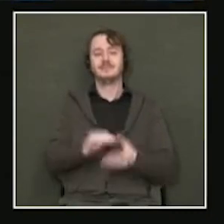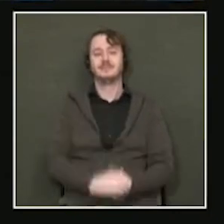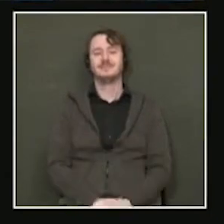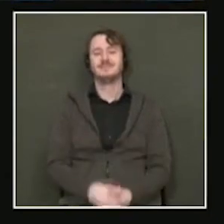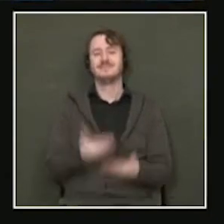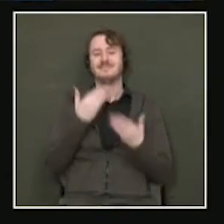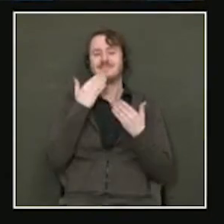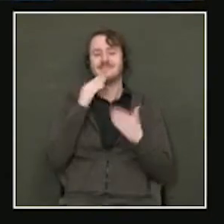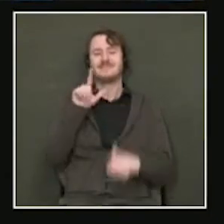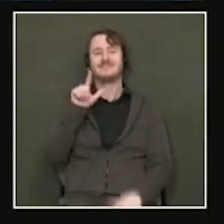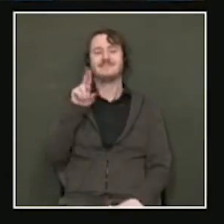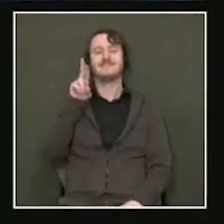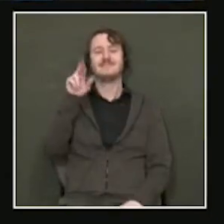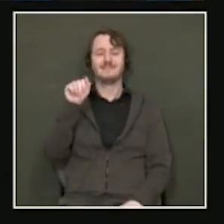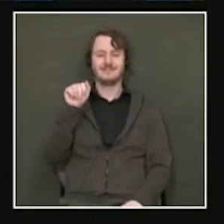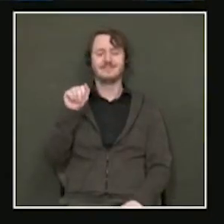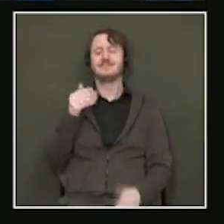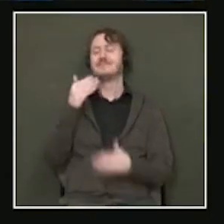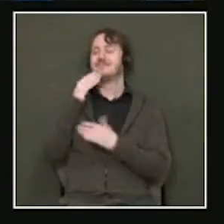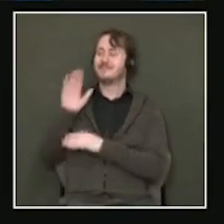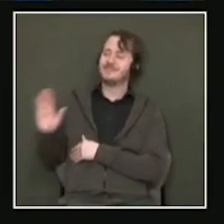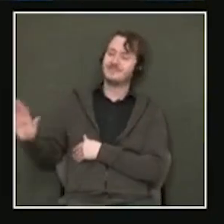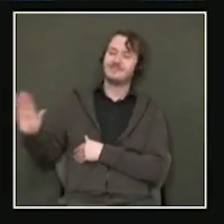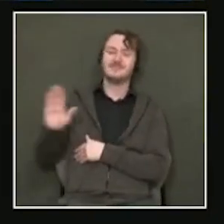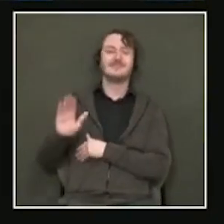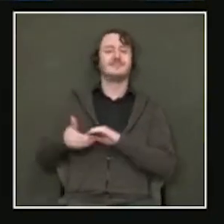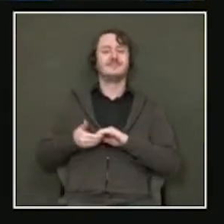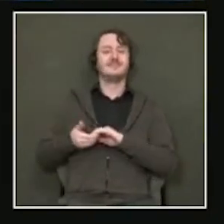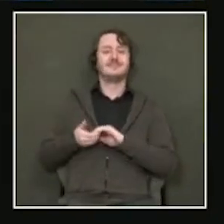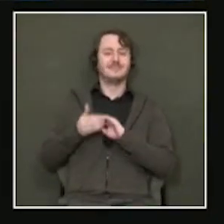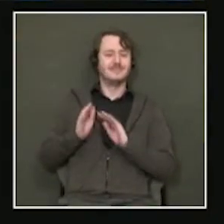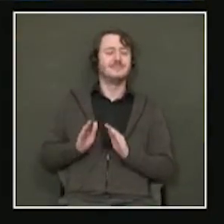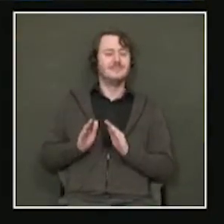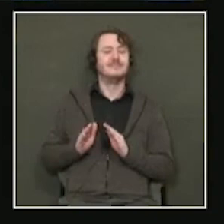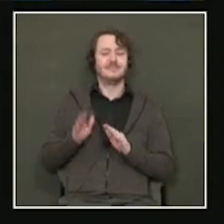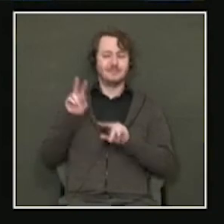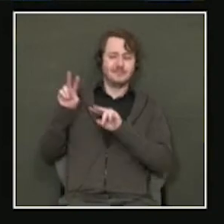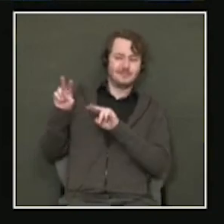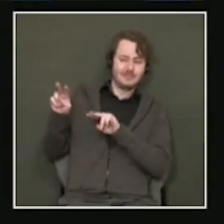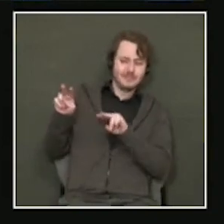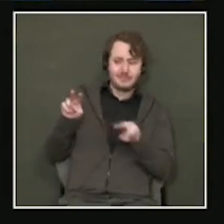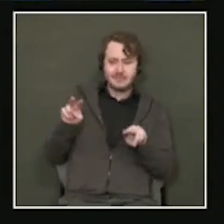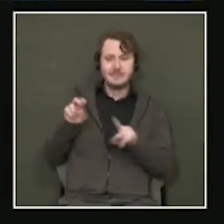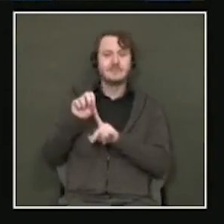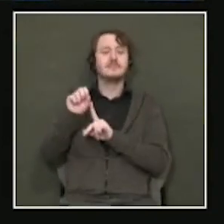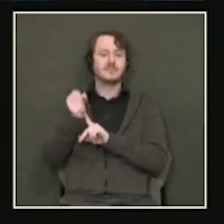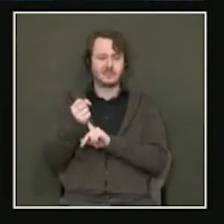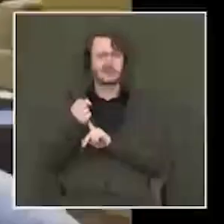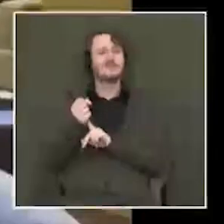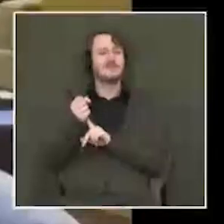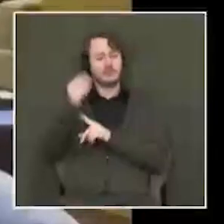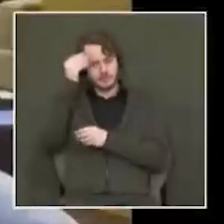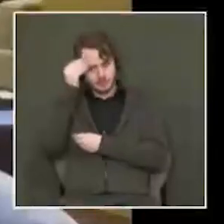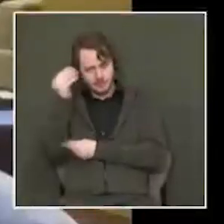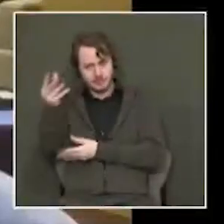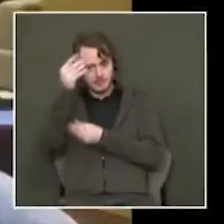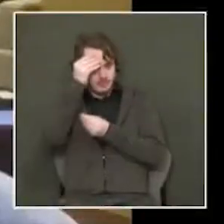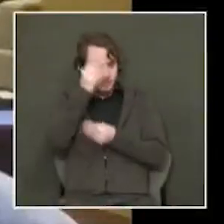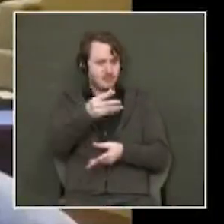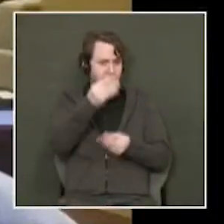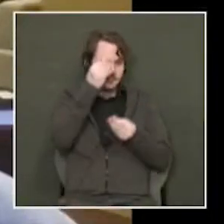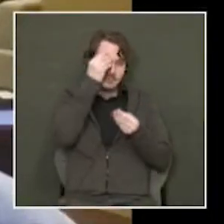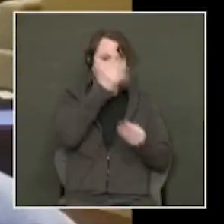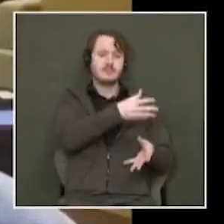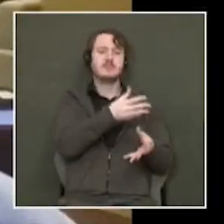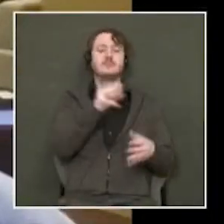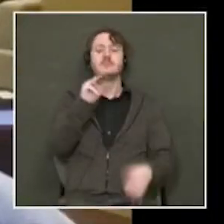Thanks, Laura. Thank you to all our partners for joining us this morning. We'll continue to monitor the situation, provide updates